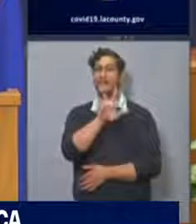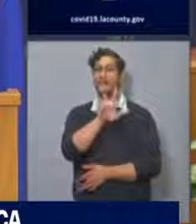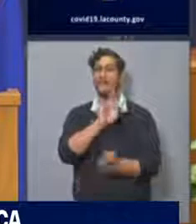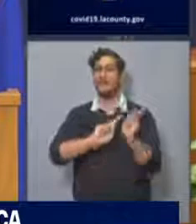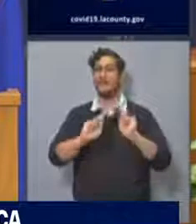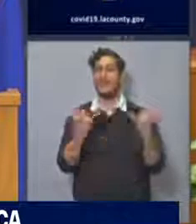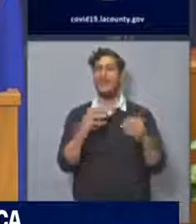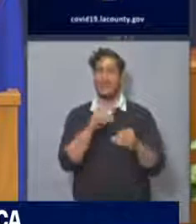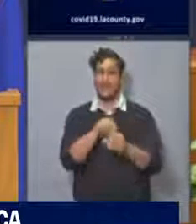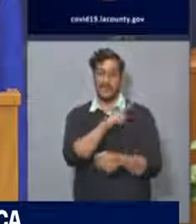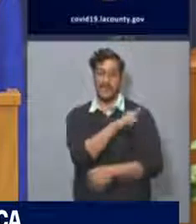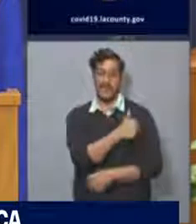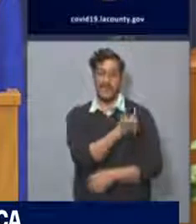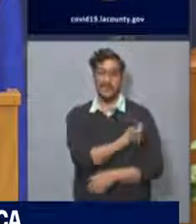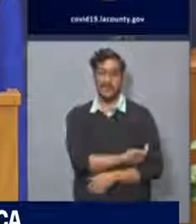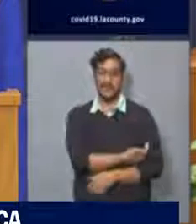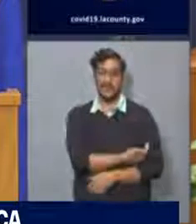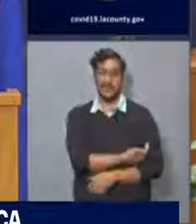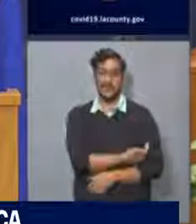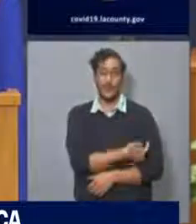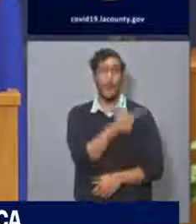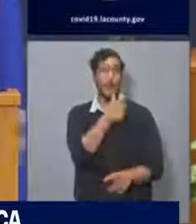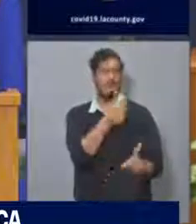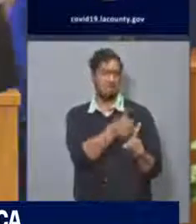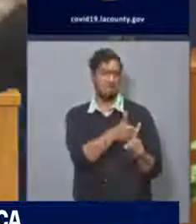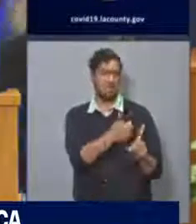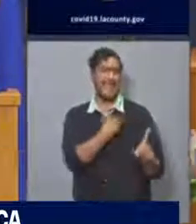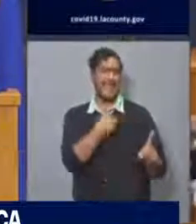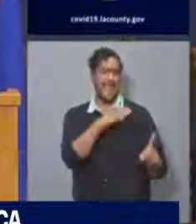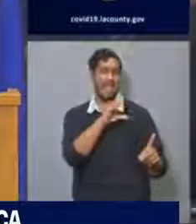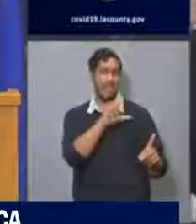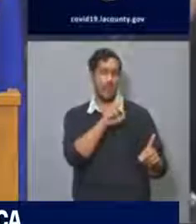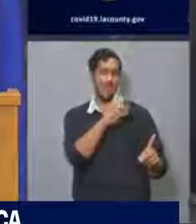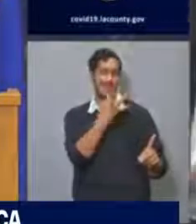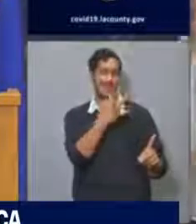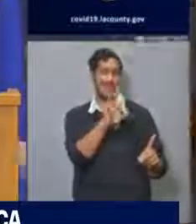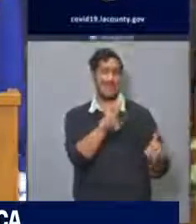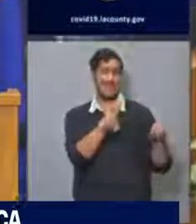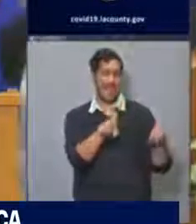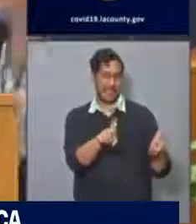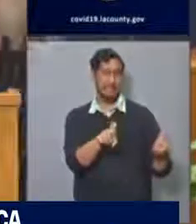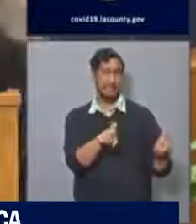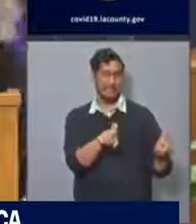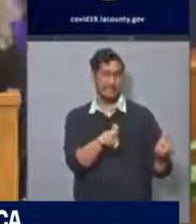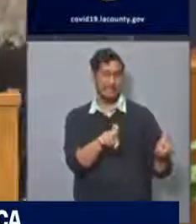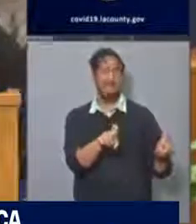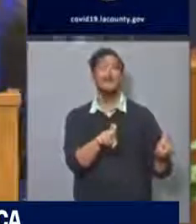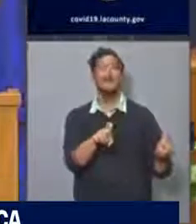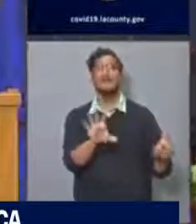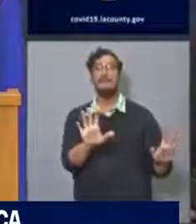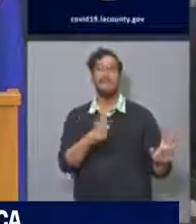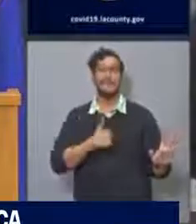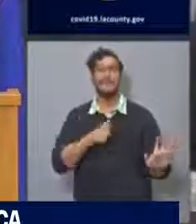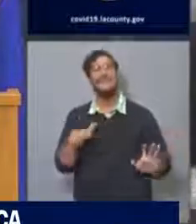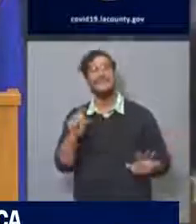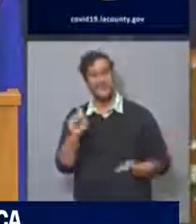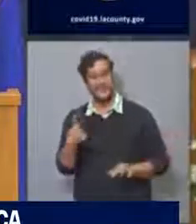2,193 people that are hospitalized with COVID-19. Oh,